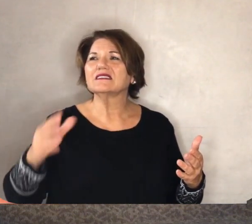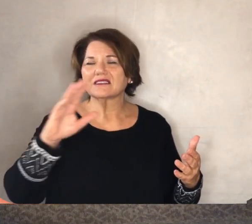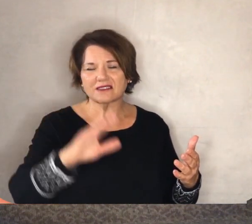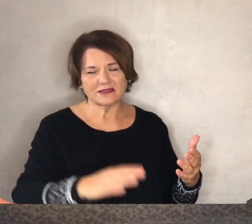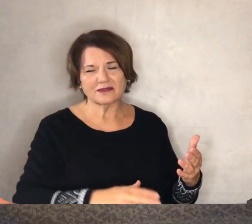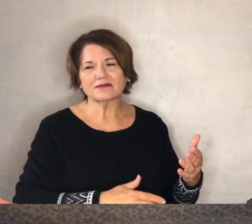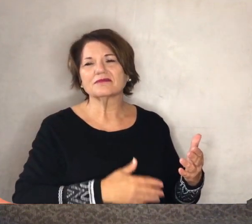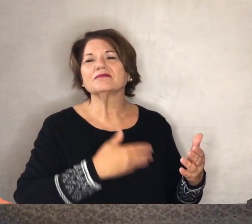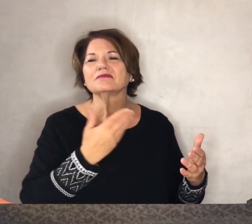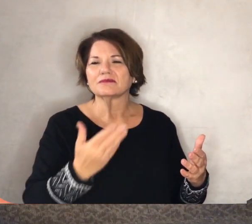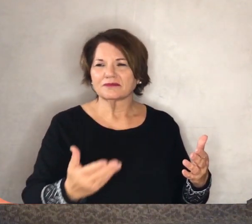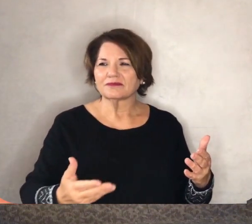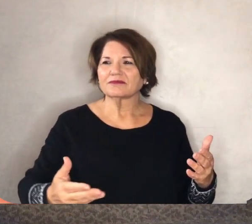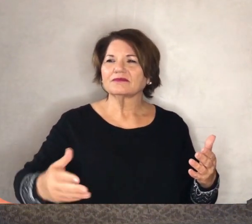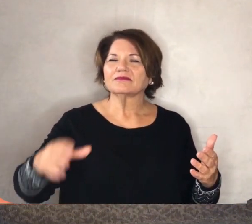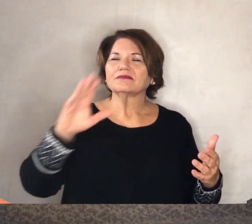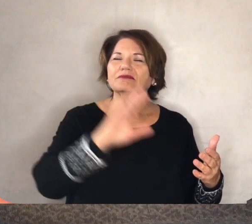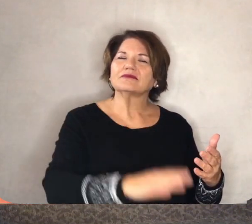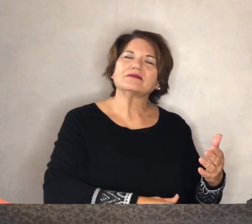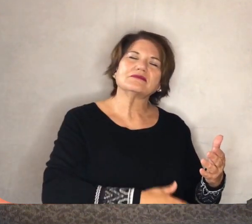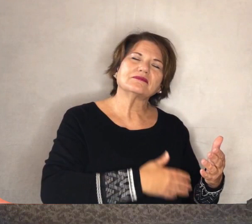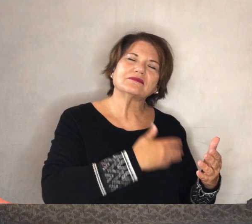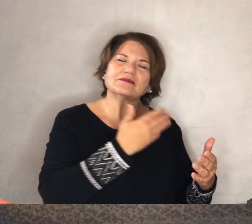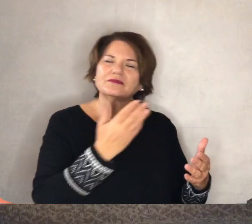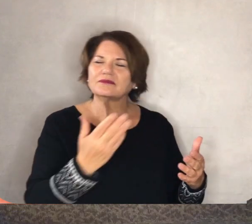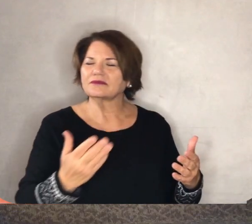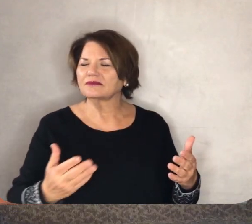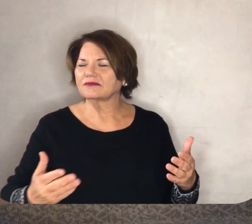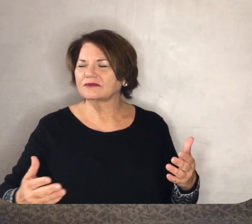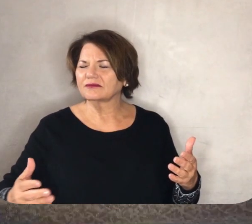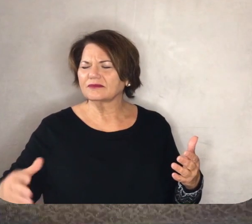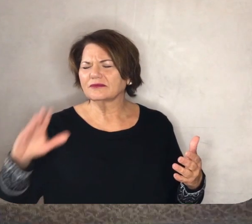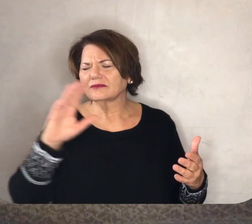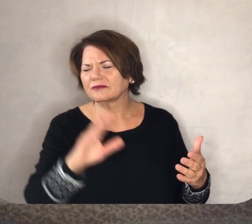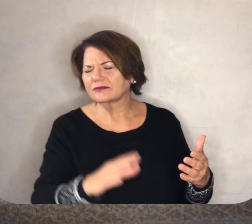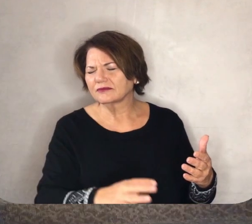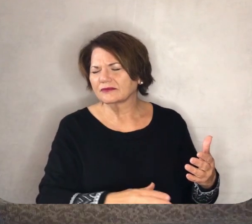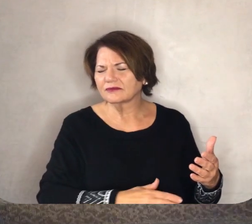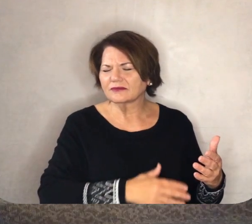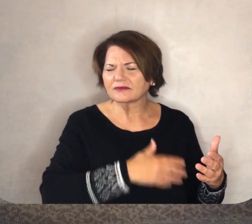Thank you.